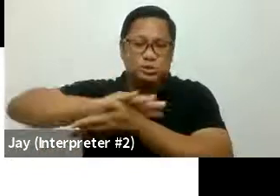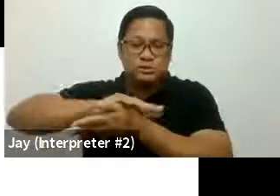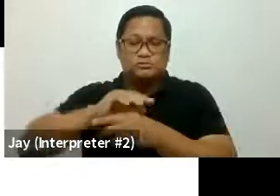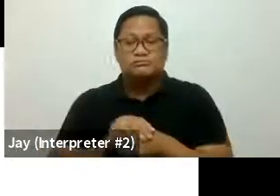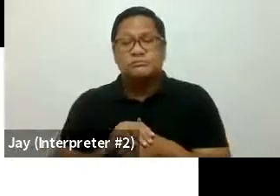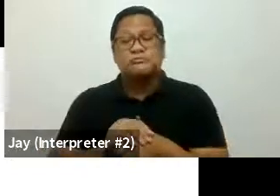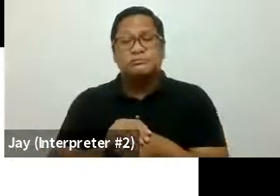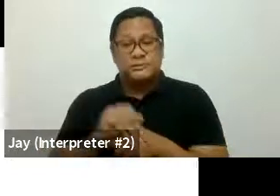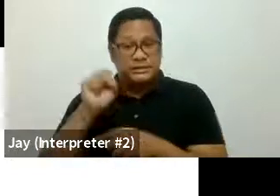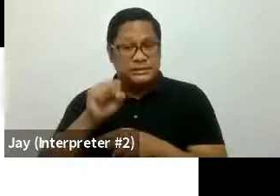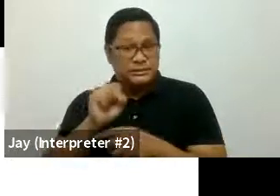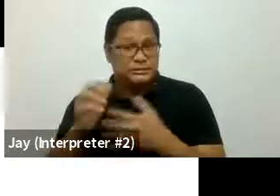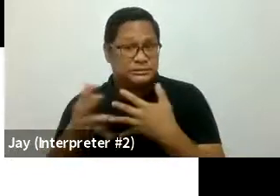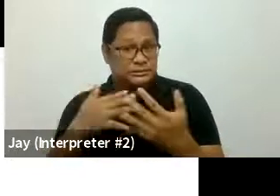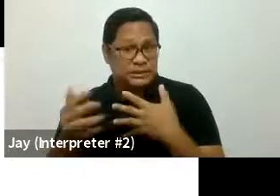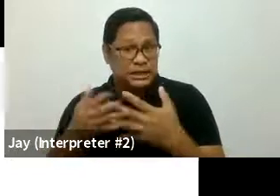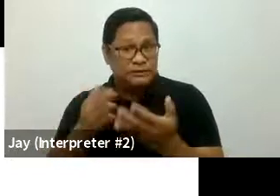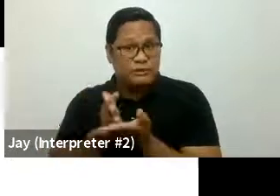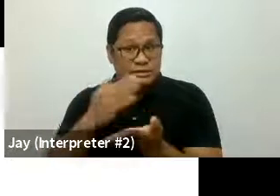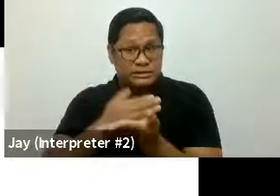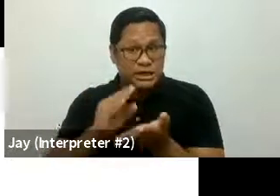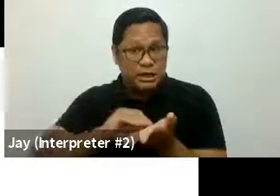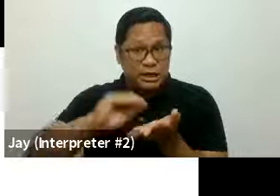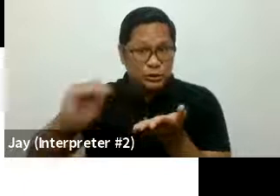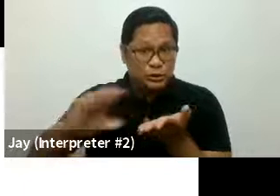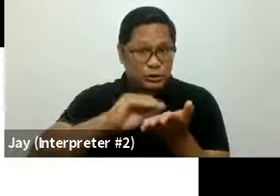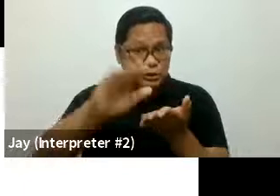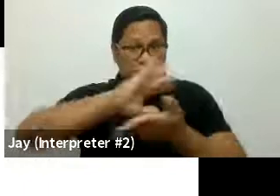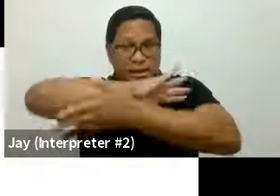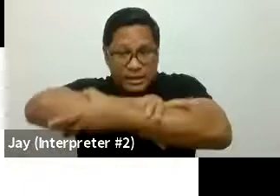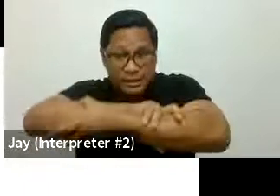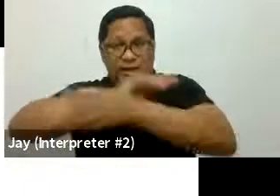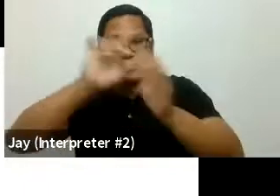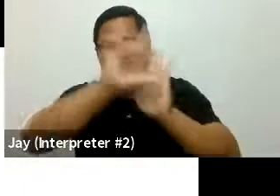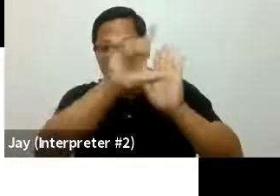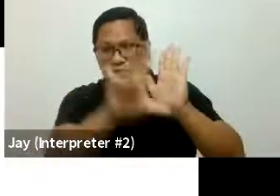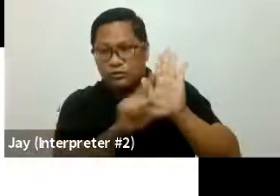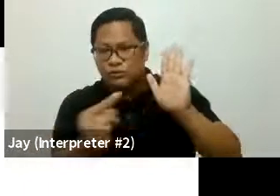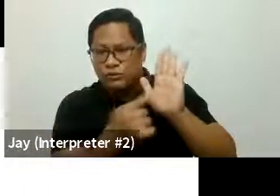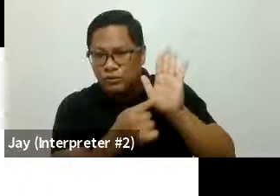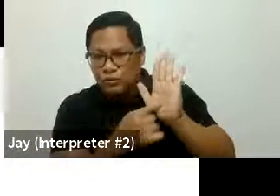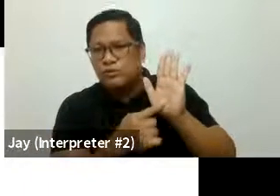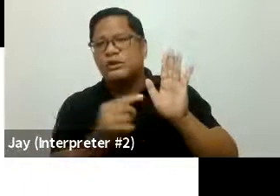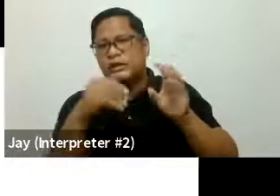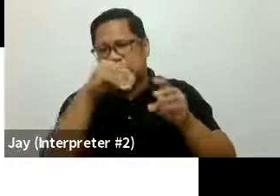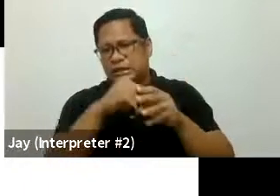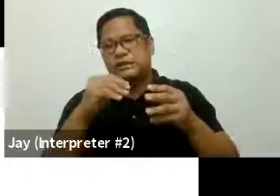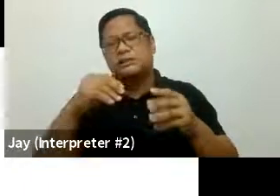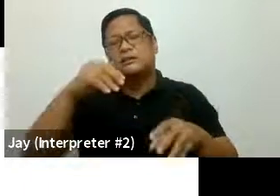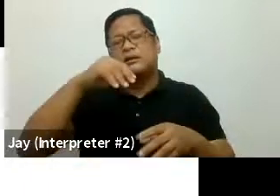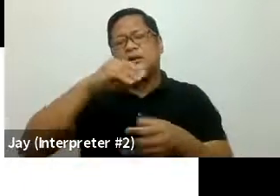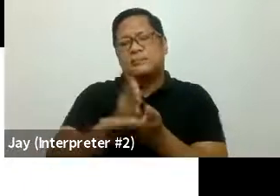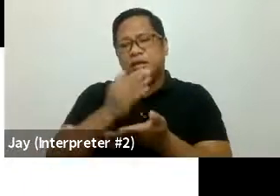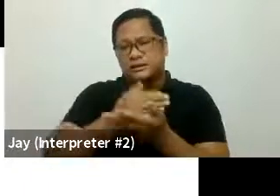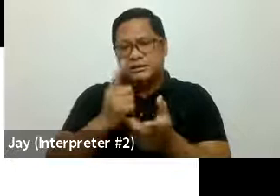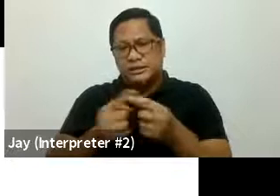has been done to either budgetary allocations, to the Bayanihan Law, reallocation within the budget, and of course, have increased